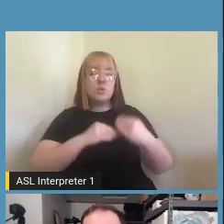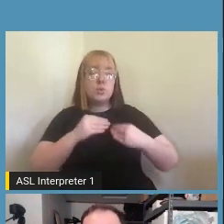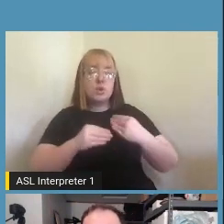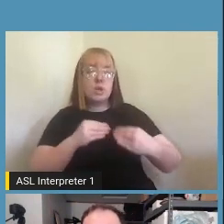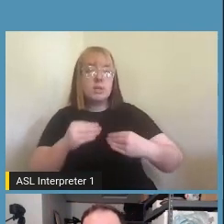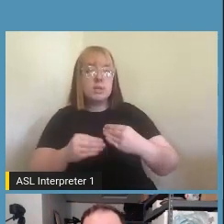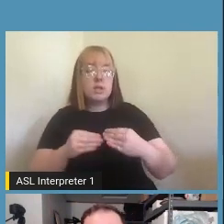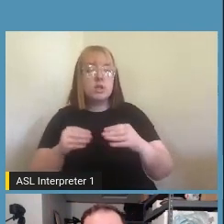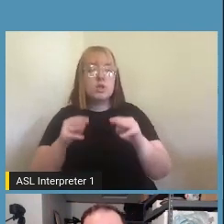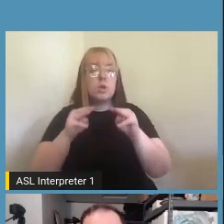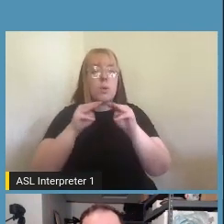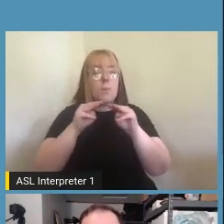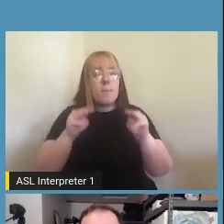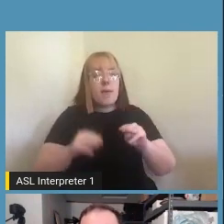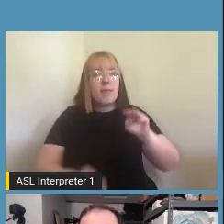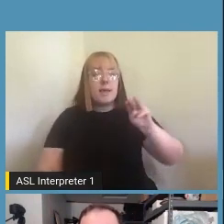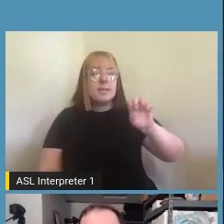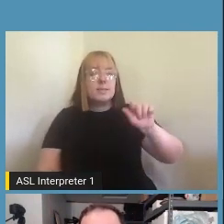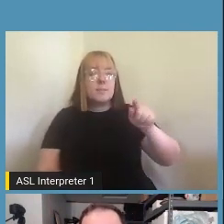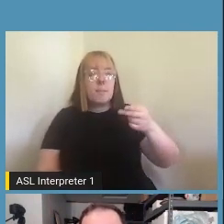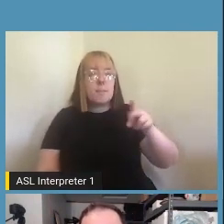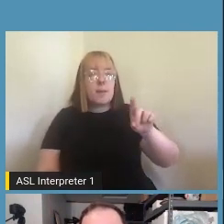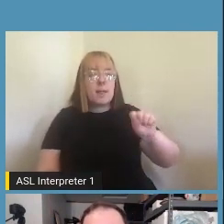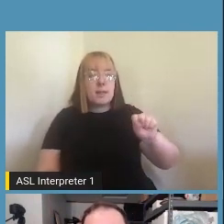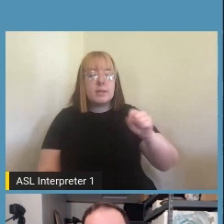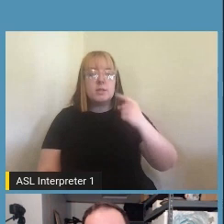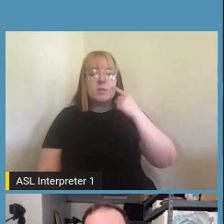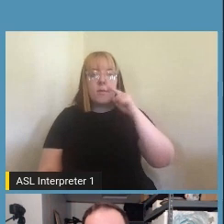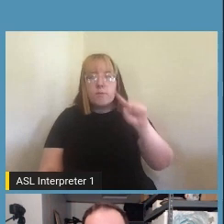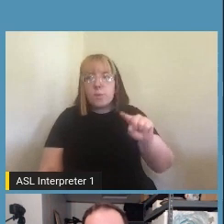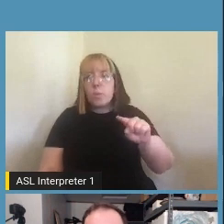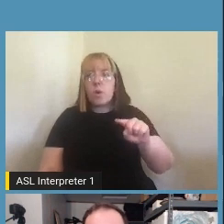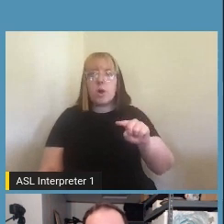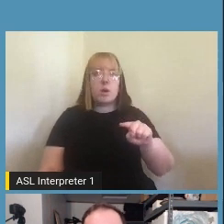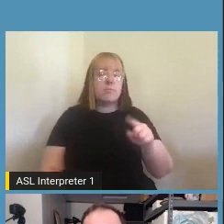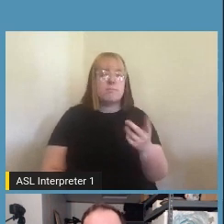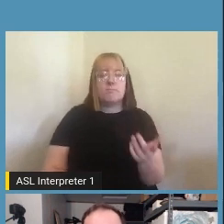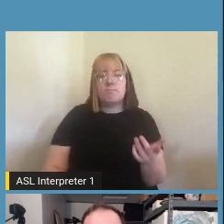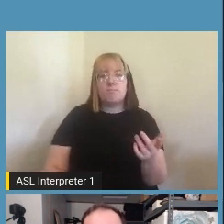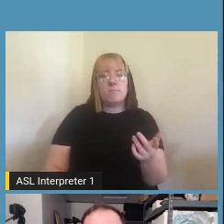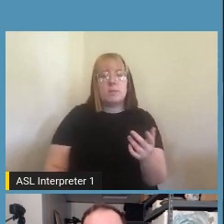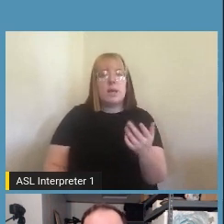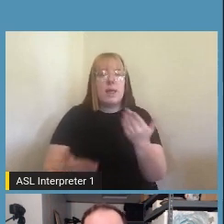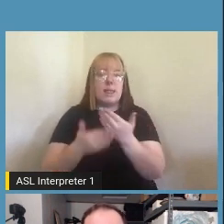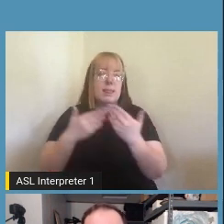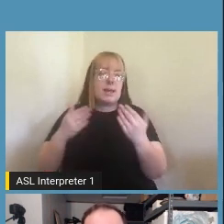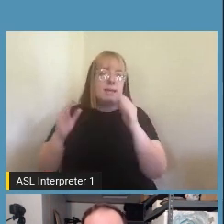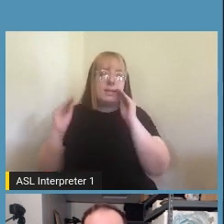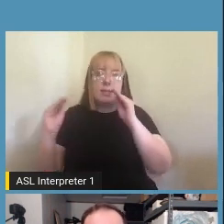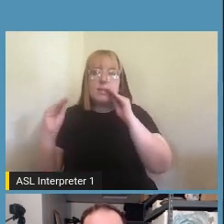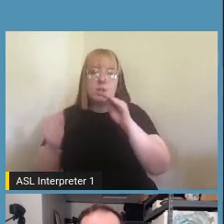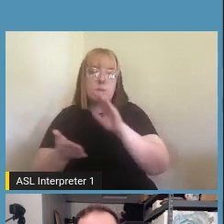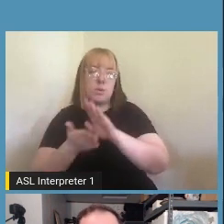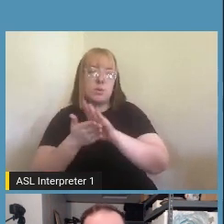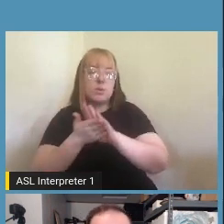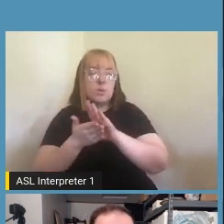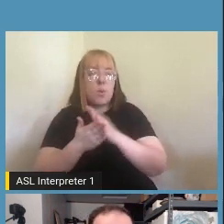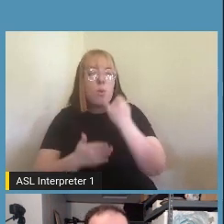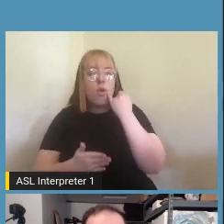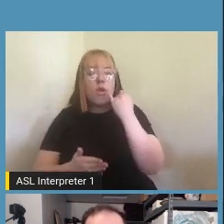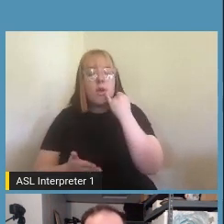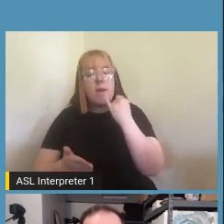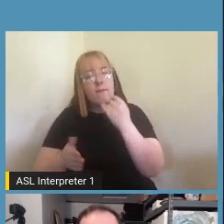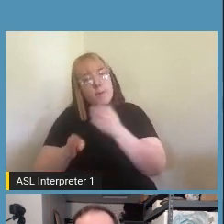methods and strategies and things that they'll teach you in school if you take media production. How are you composing